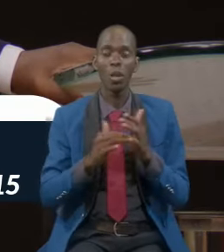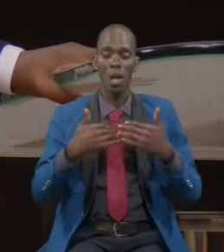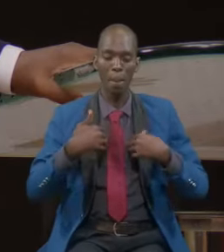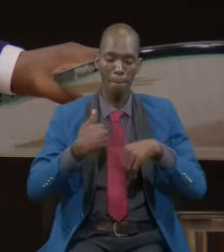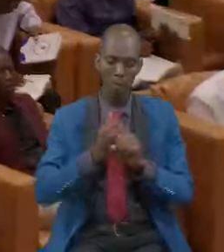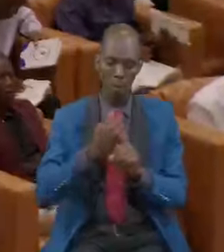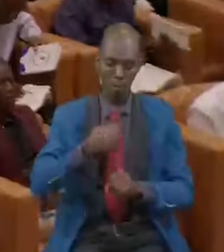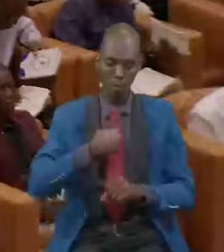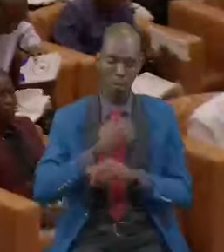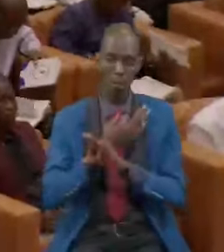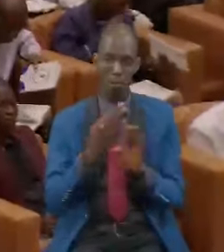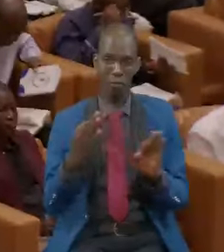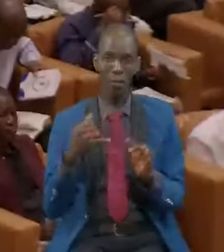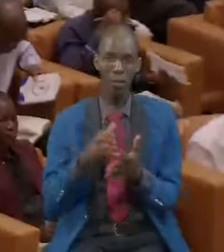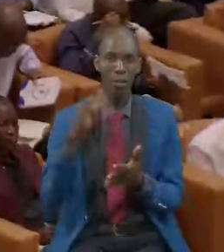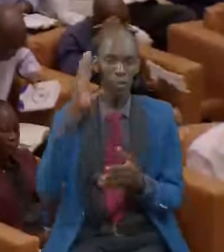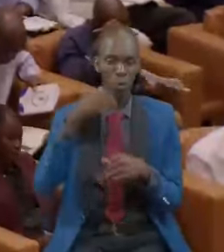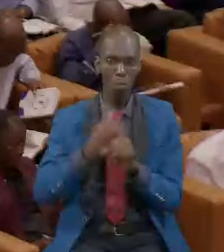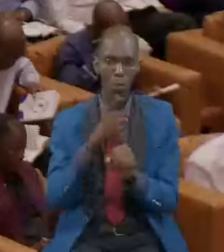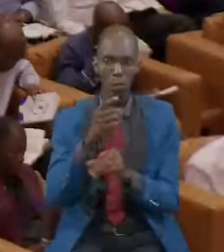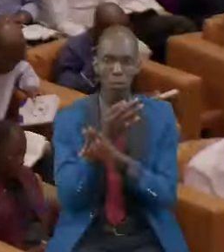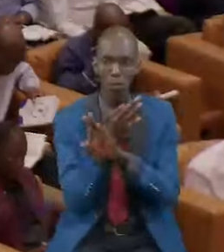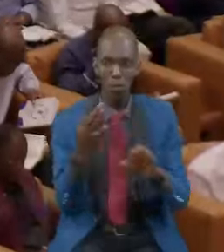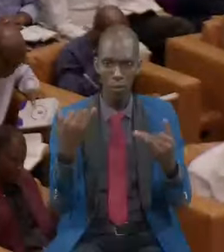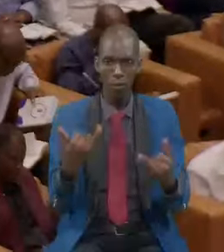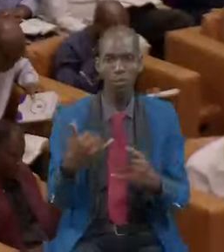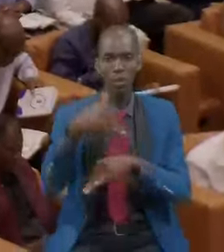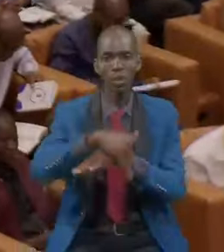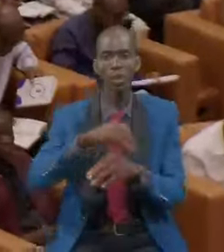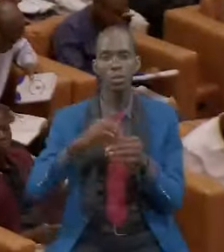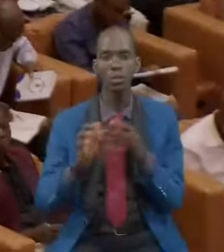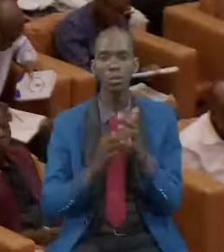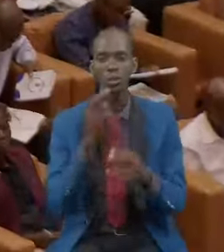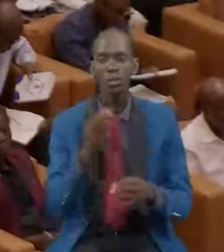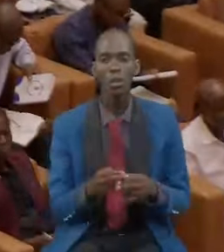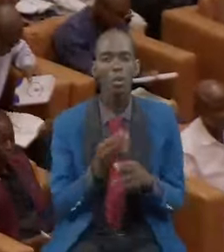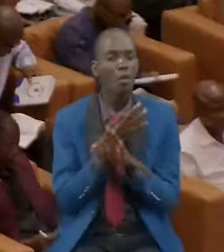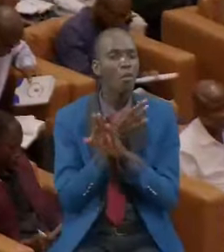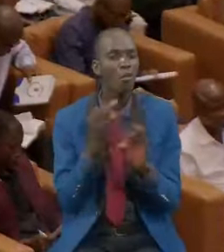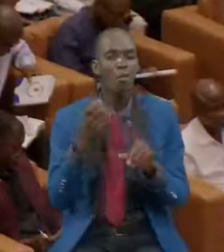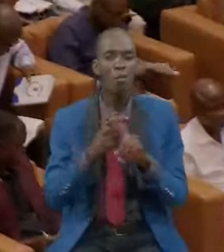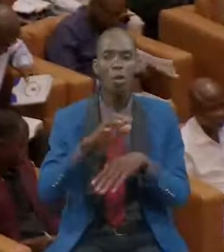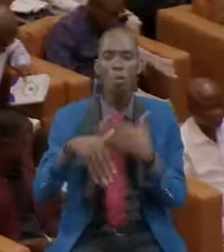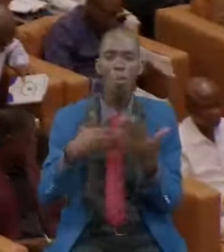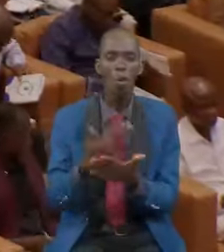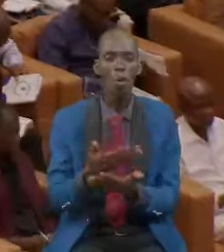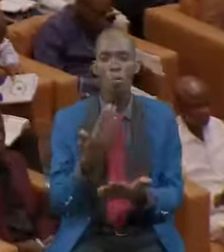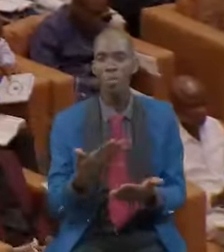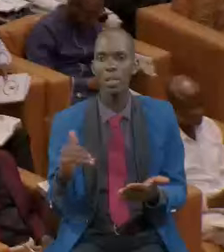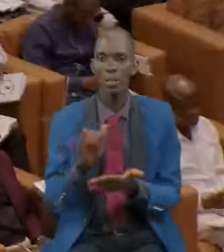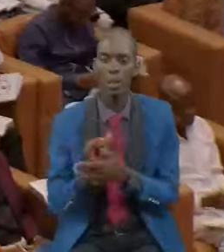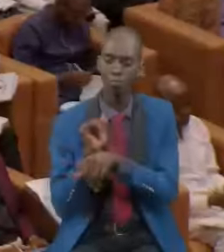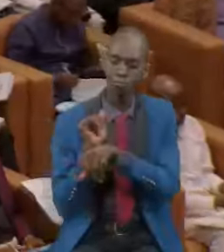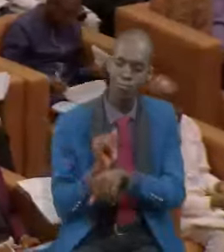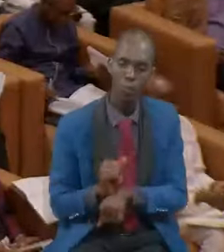free. Tonight, free from all the things that tied you when you were powerless and